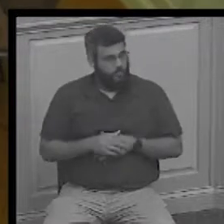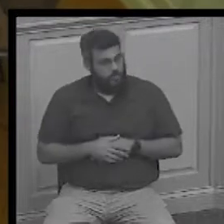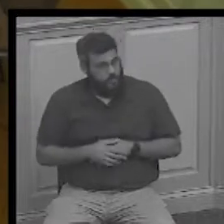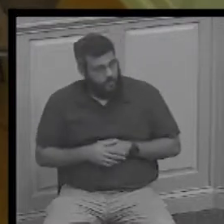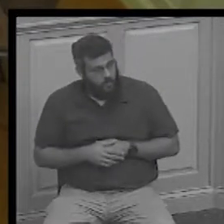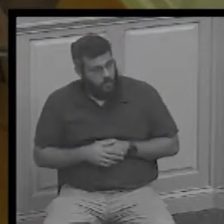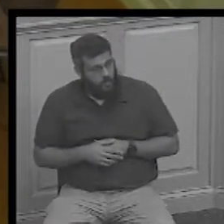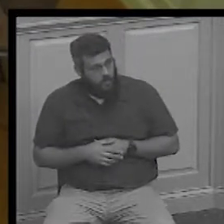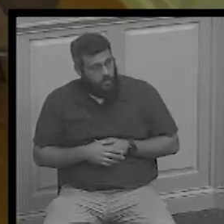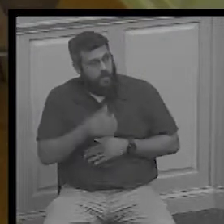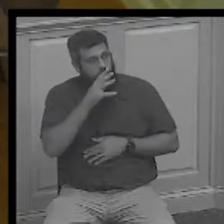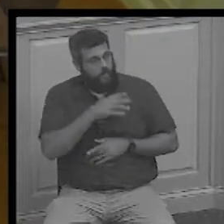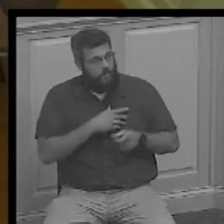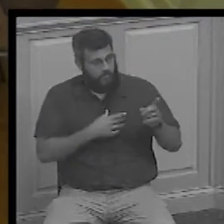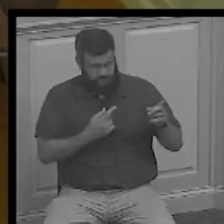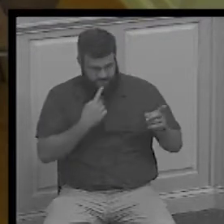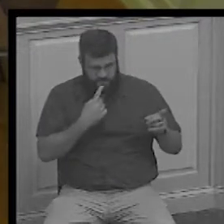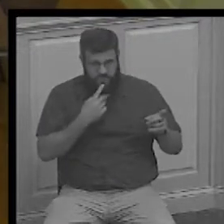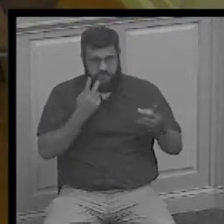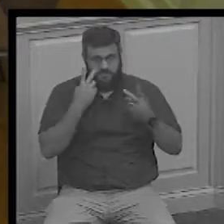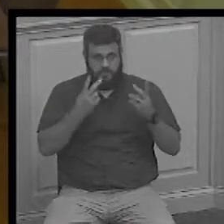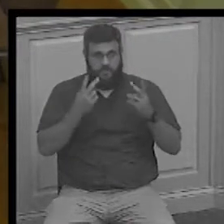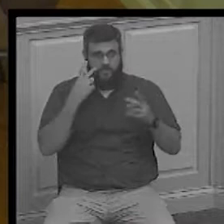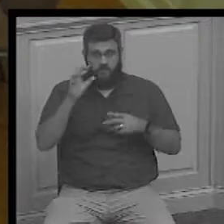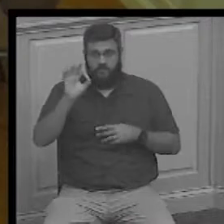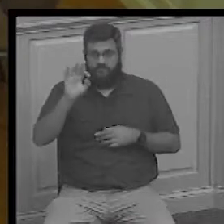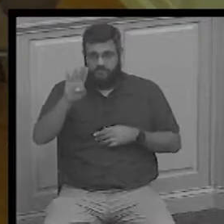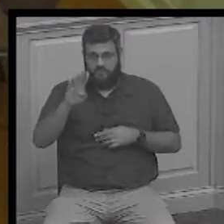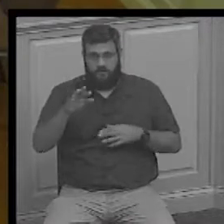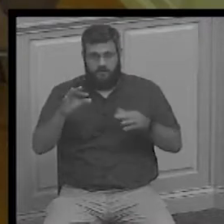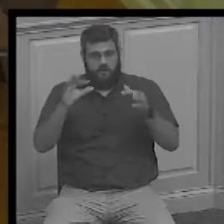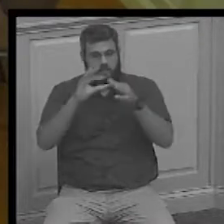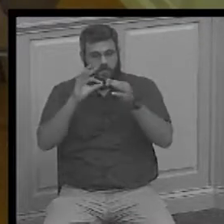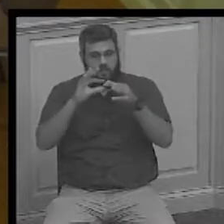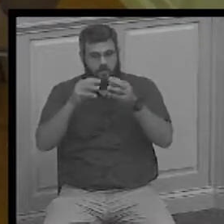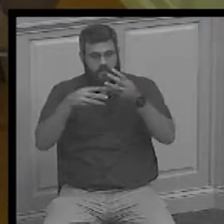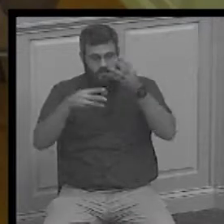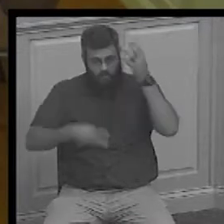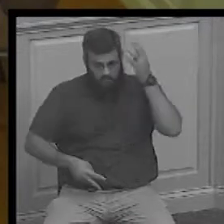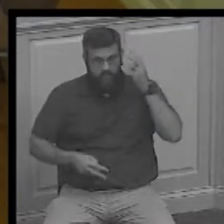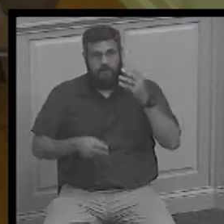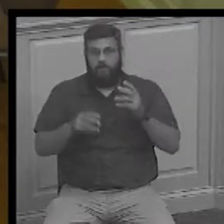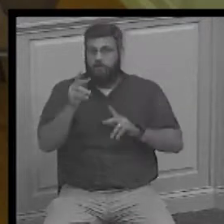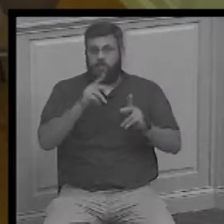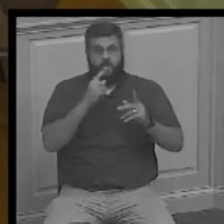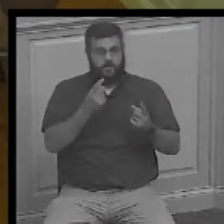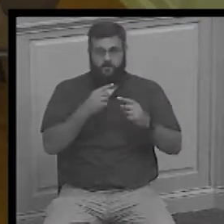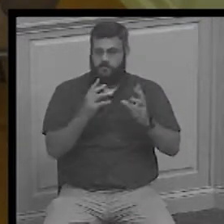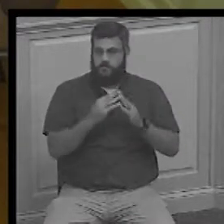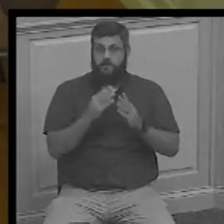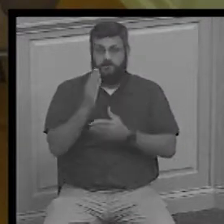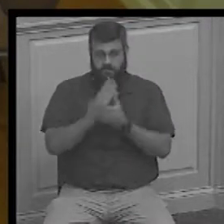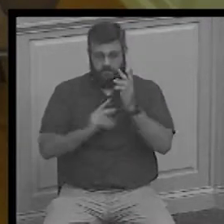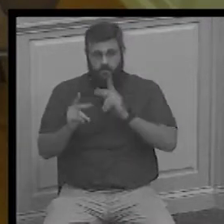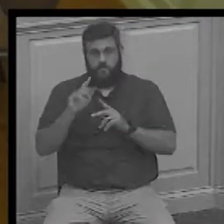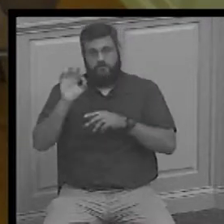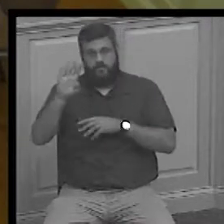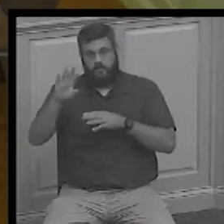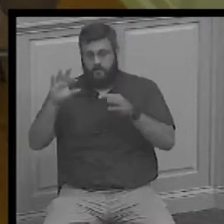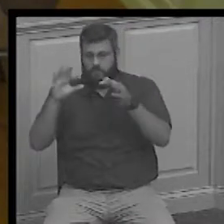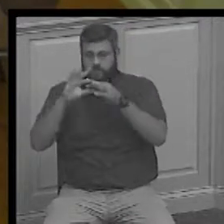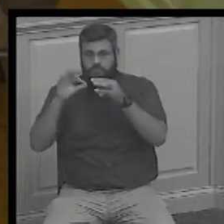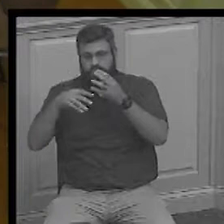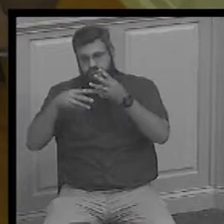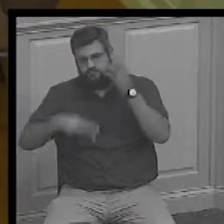broader amount of comments on Facebook. Yes, A yes. lot of people who didn't come to the meetings did Yes, write tomes